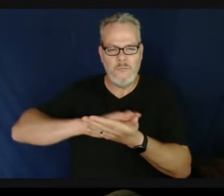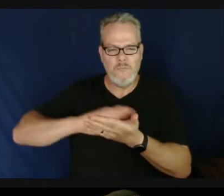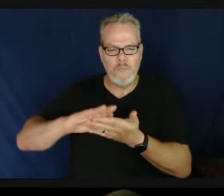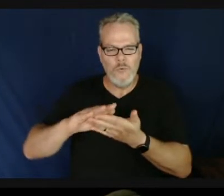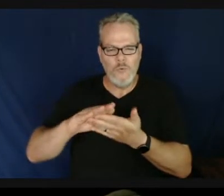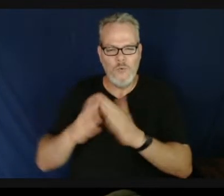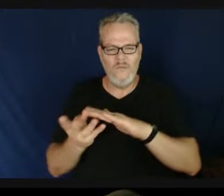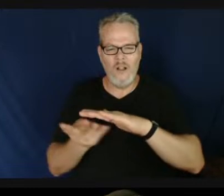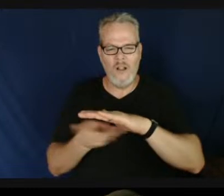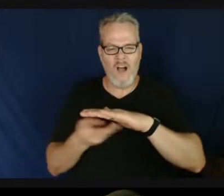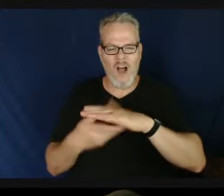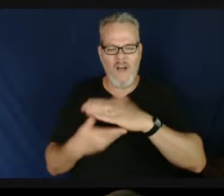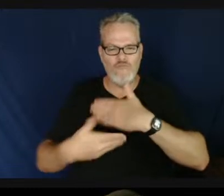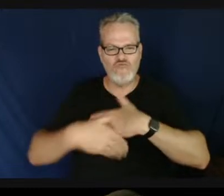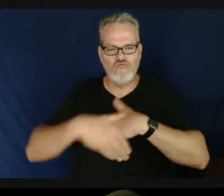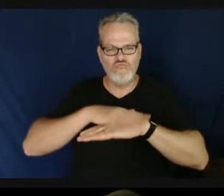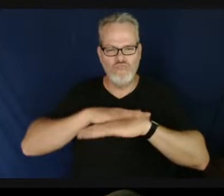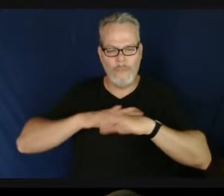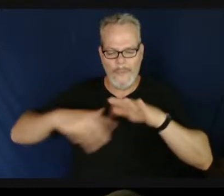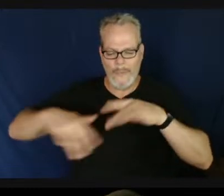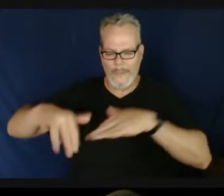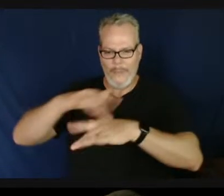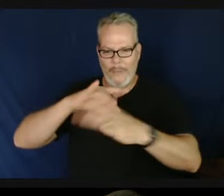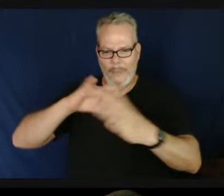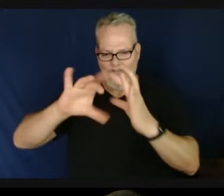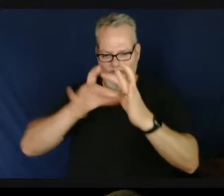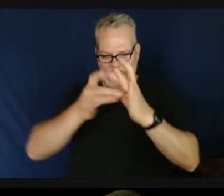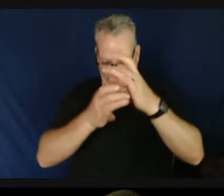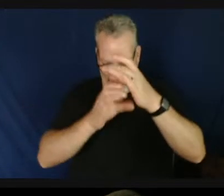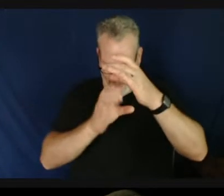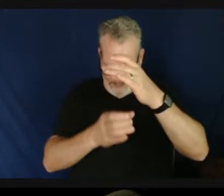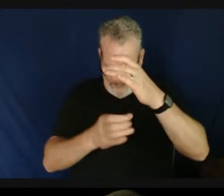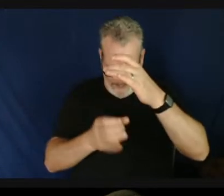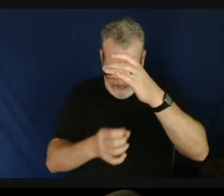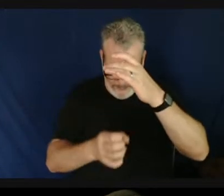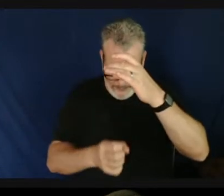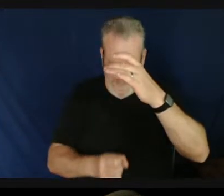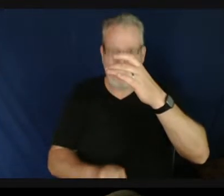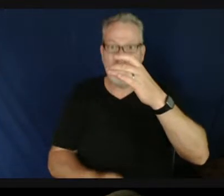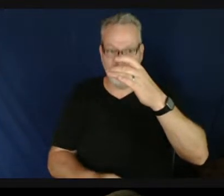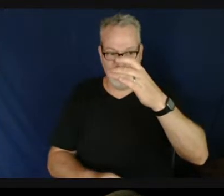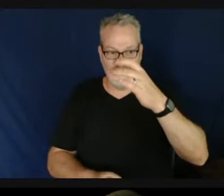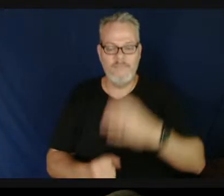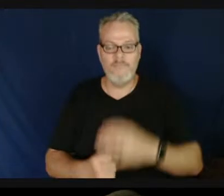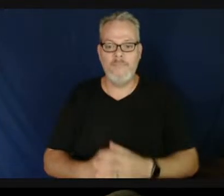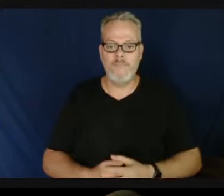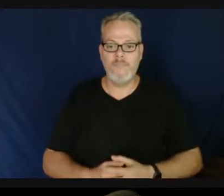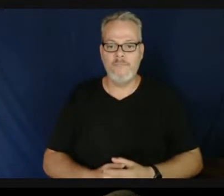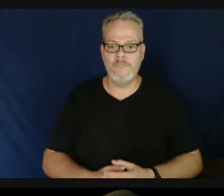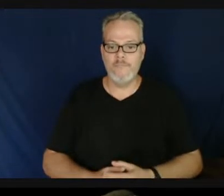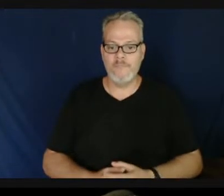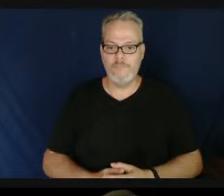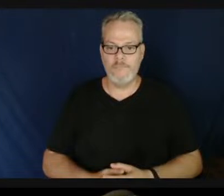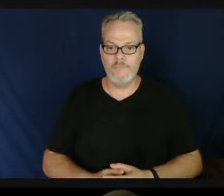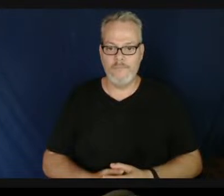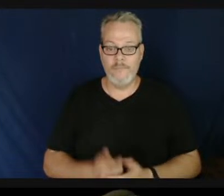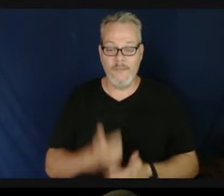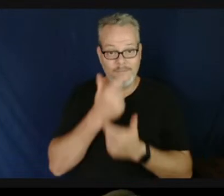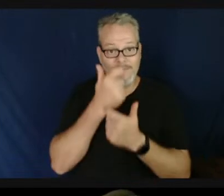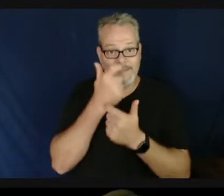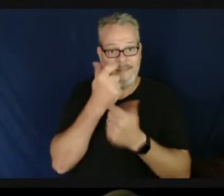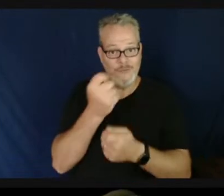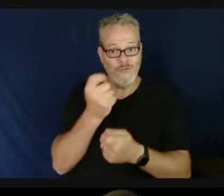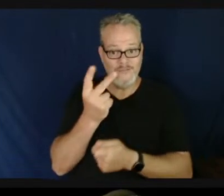rubble that funnels into this deeper hole that's right there in the center. Pretty interesting to see that